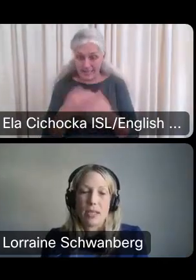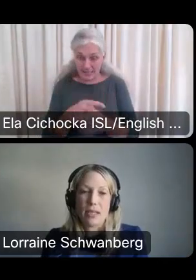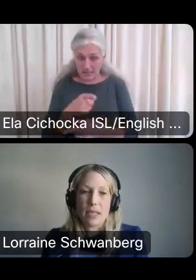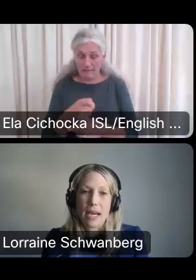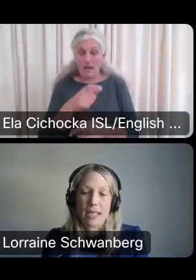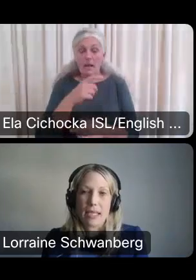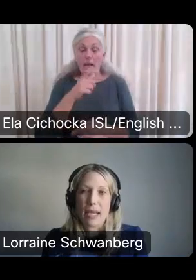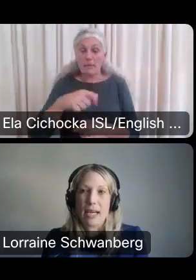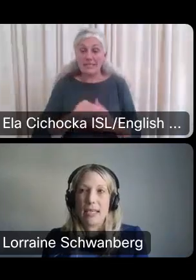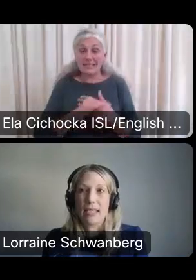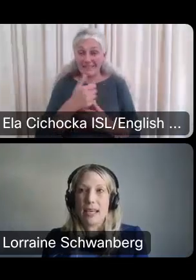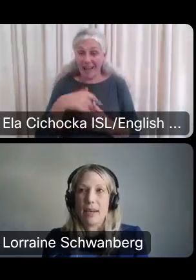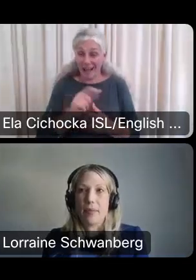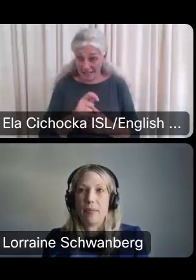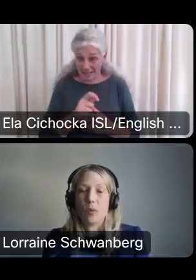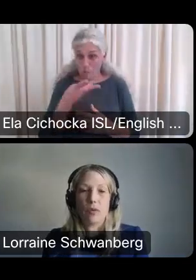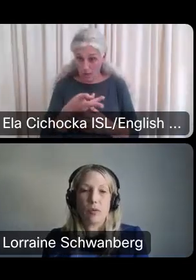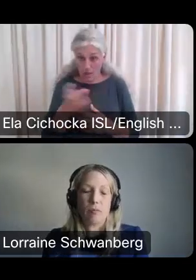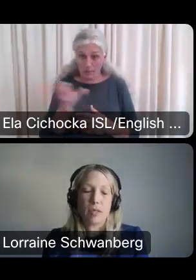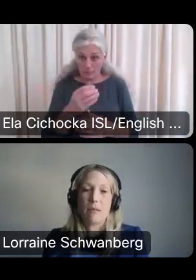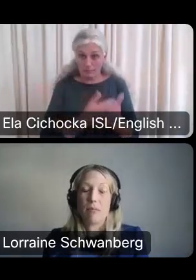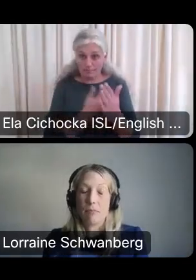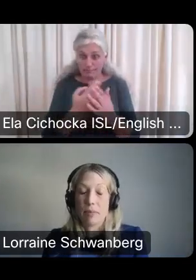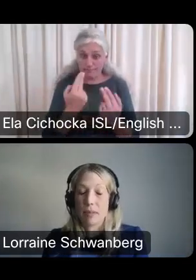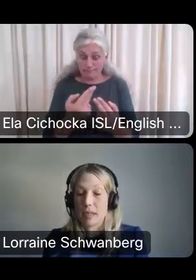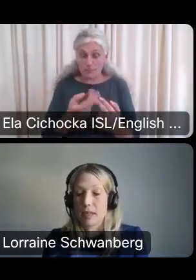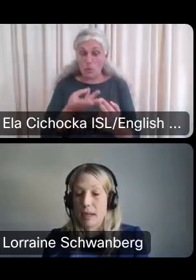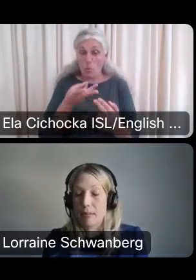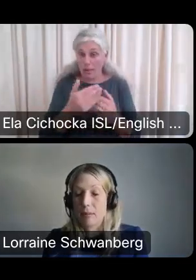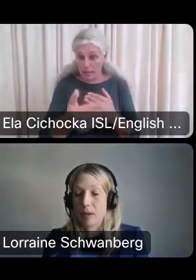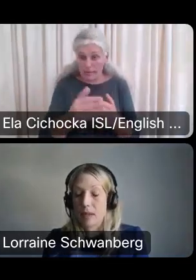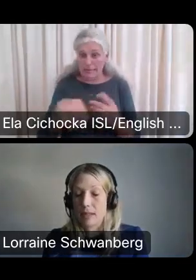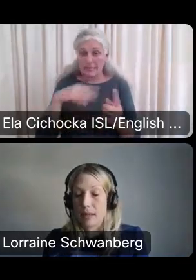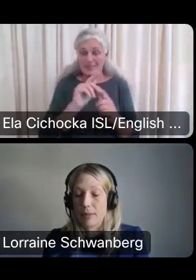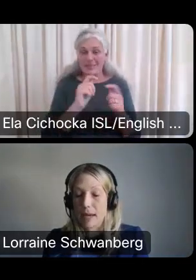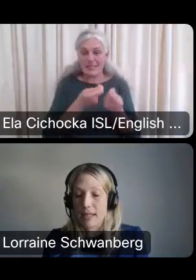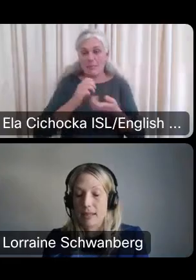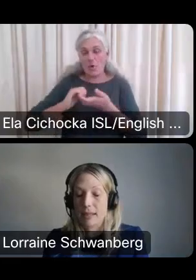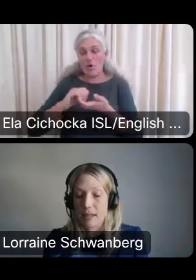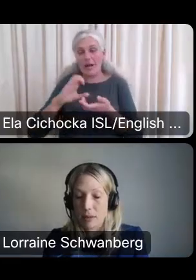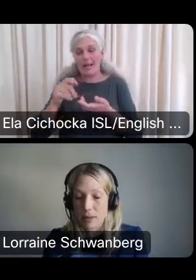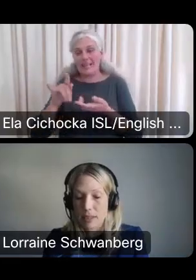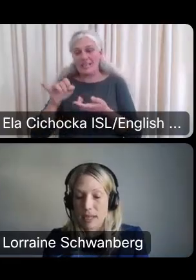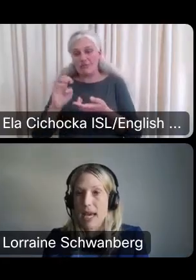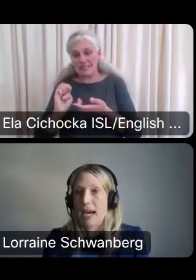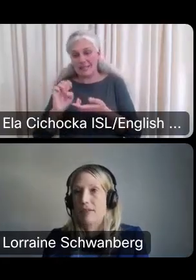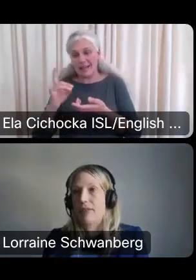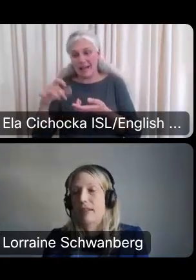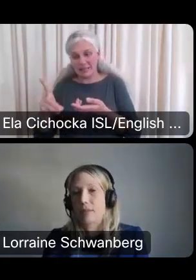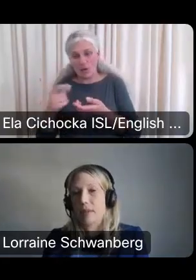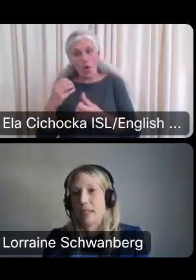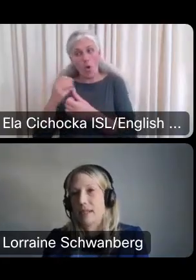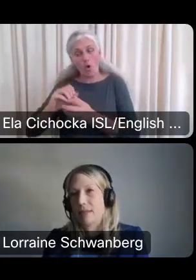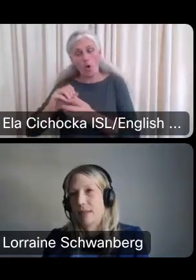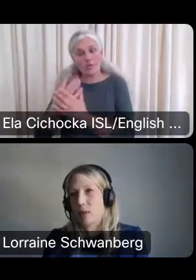Patient Safety Act, and with the team in particular, colleagues Catherine Hand and others have developed